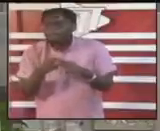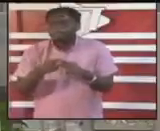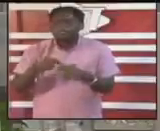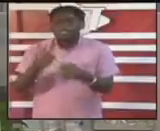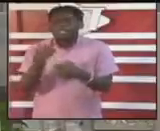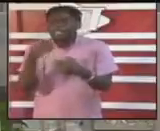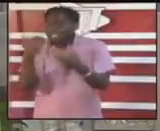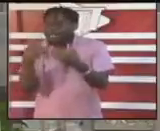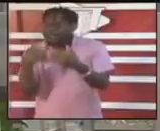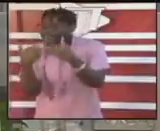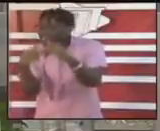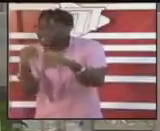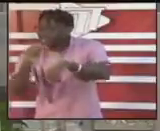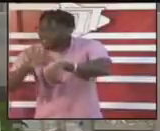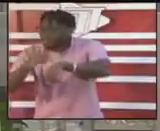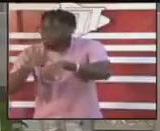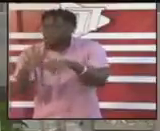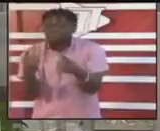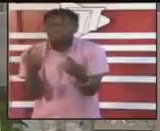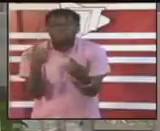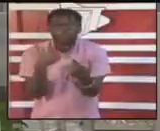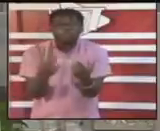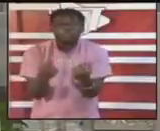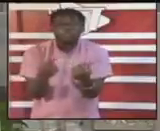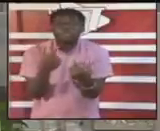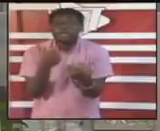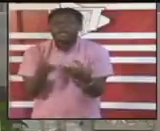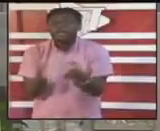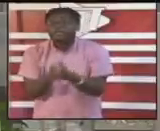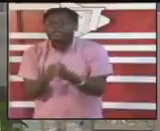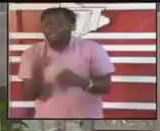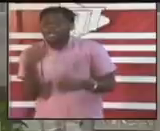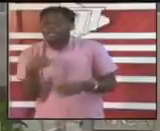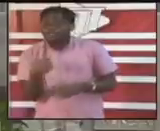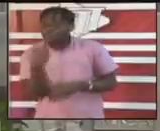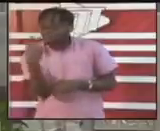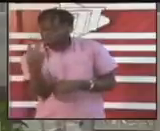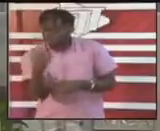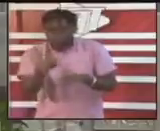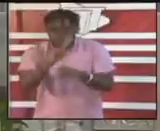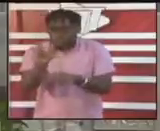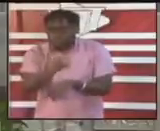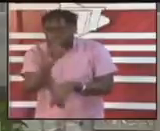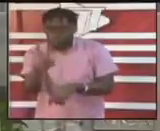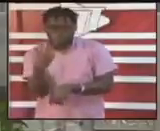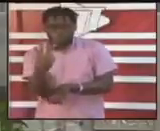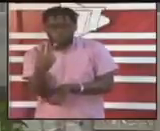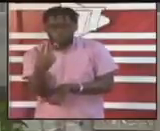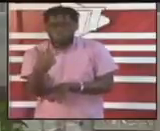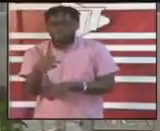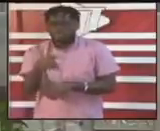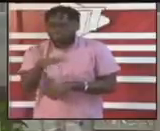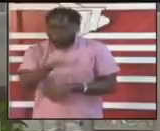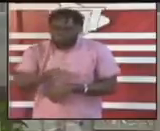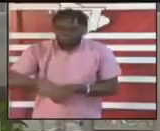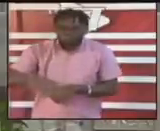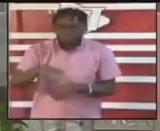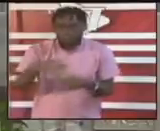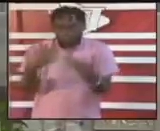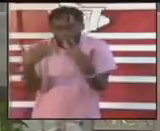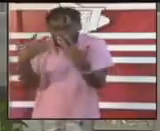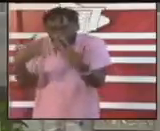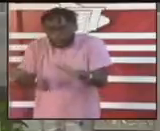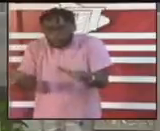media house a chance to get a maximum of 2 questions in. Once we have completed the pool and time allows, I will come back to